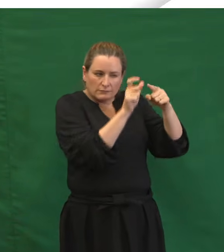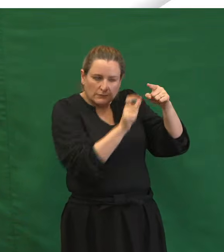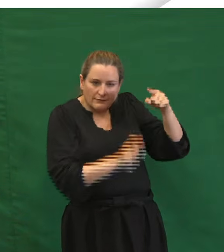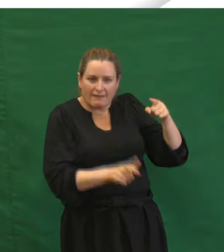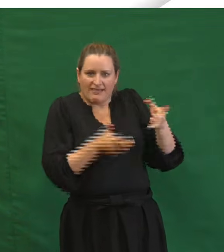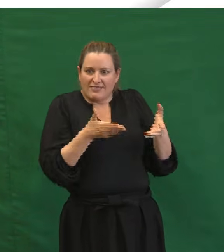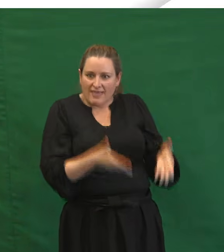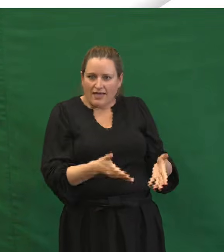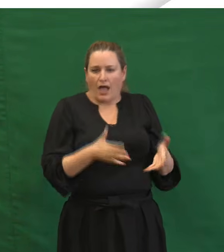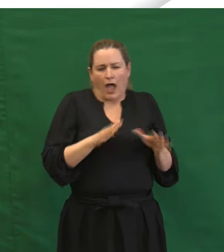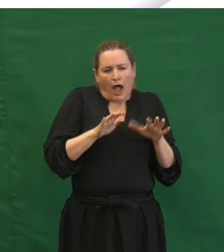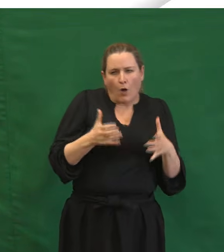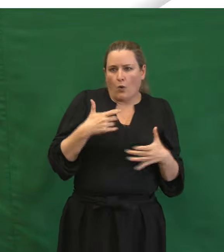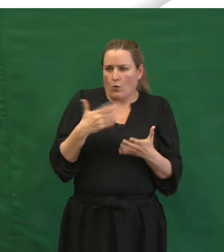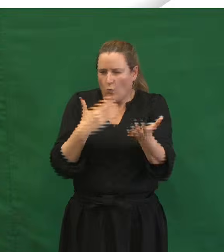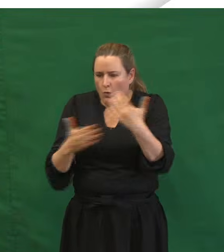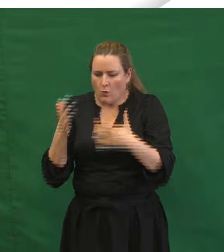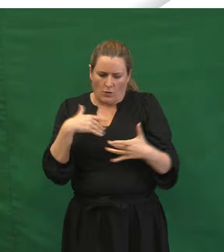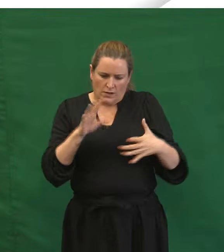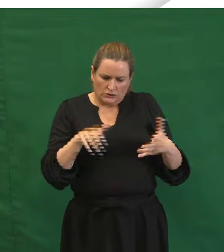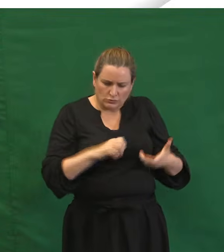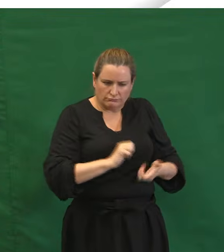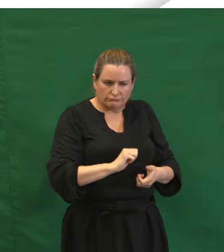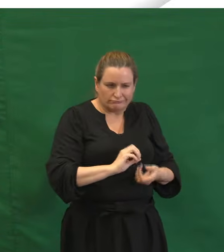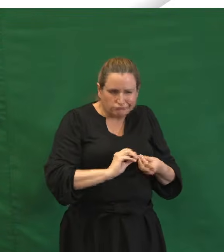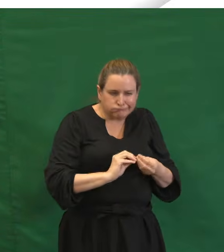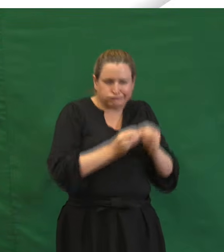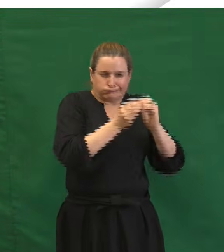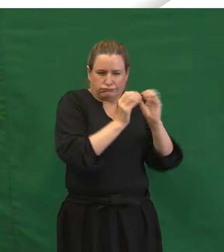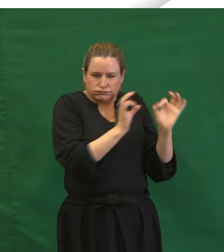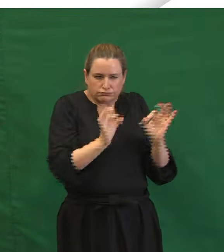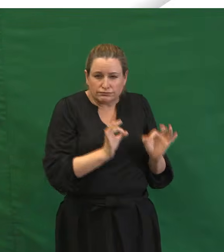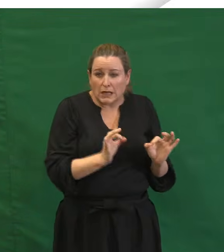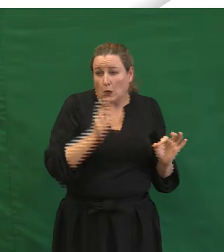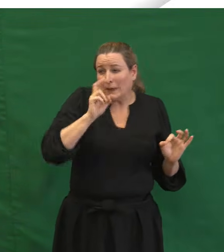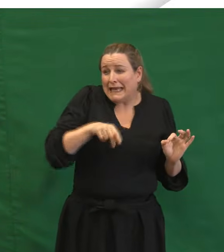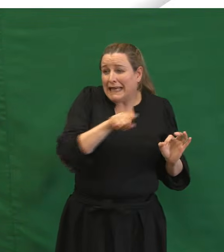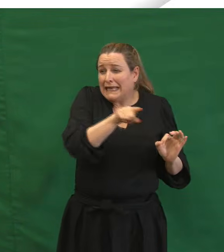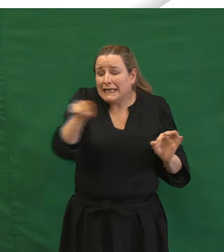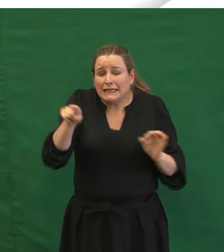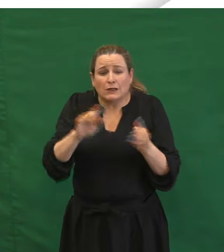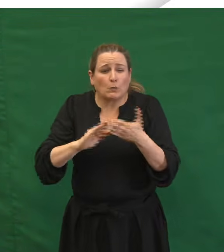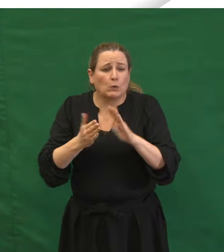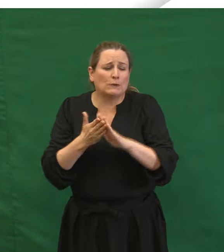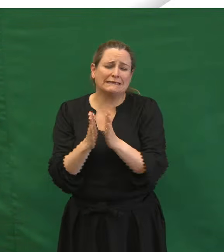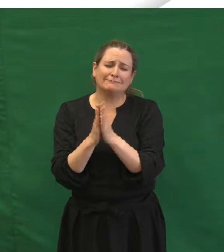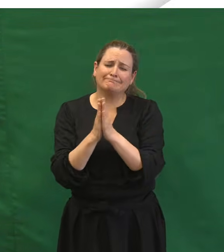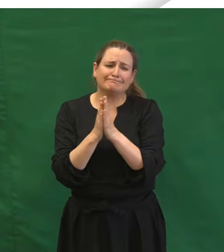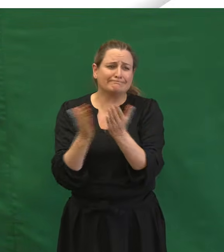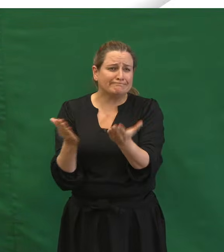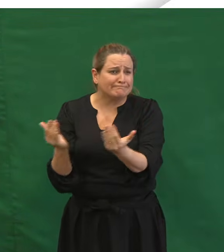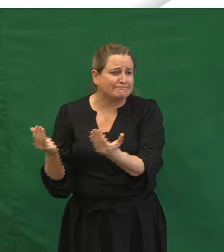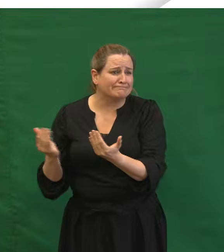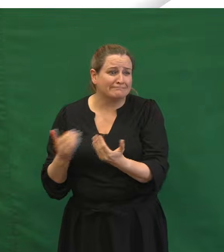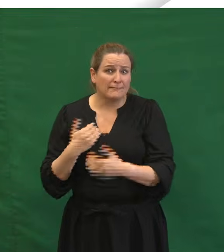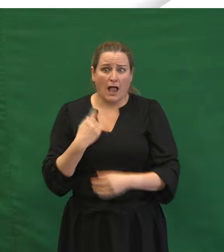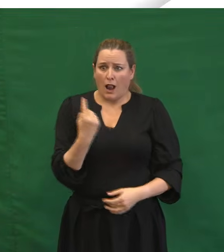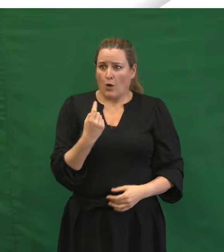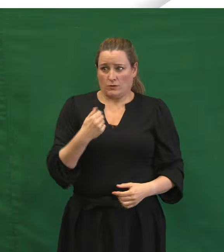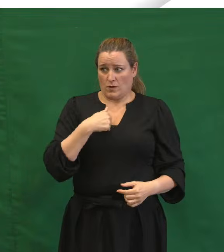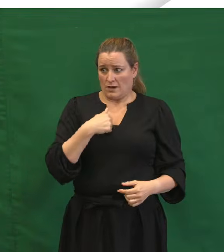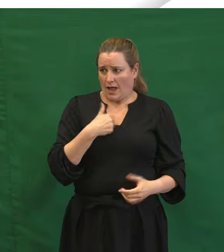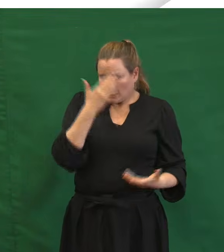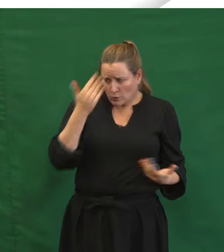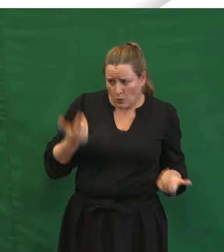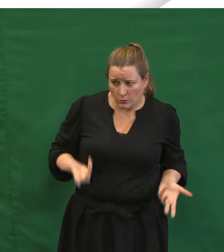bank and the utilization thereof. So really, it's a community-driven thing. We need the input of the community. We don't know